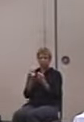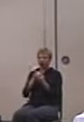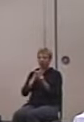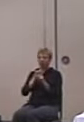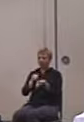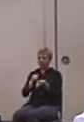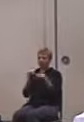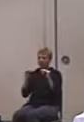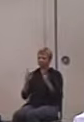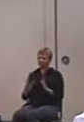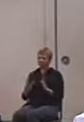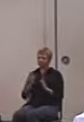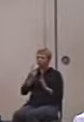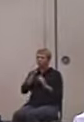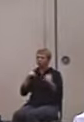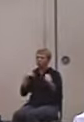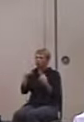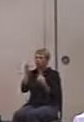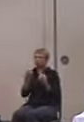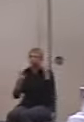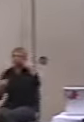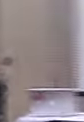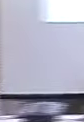So let's just start out. Who has a question for me?